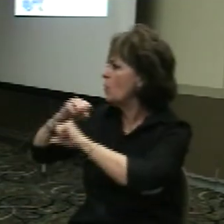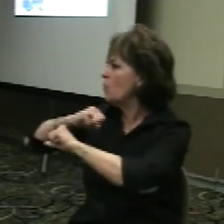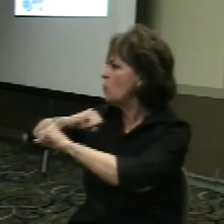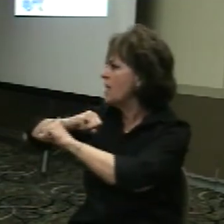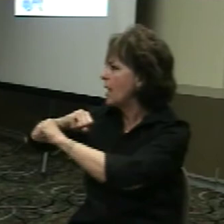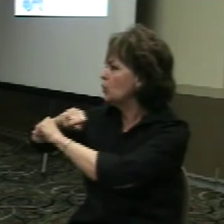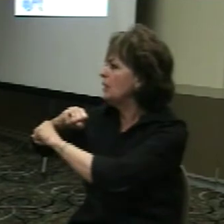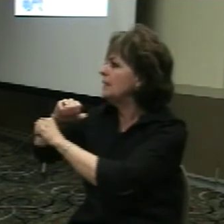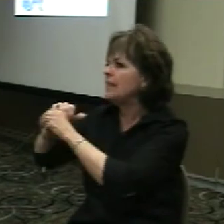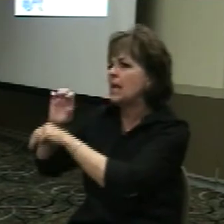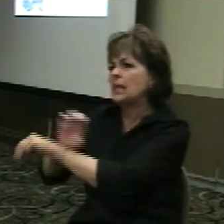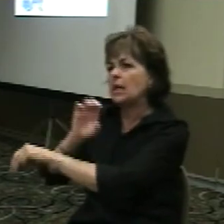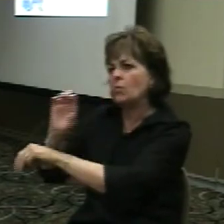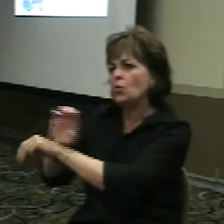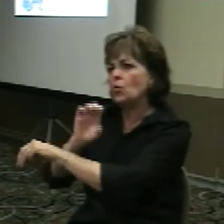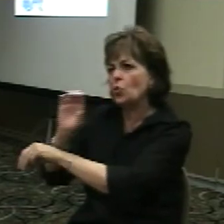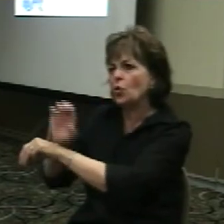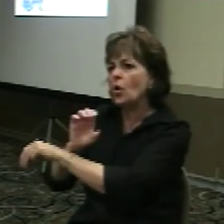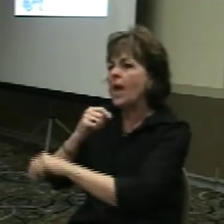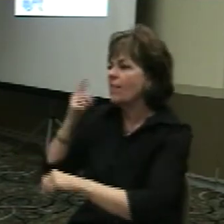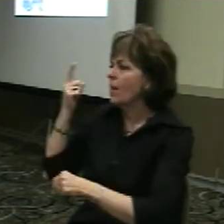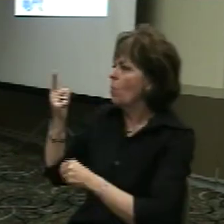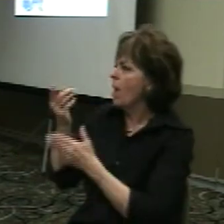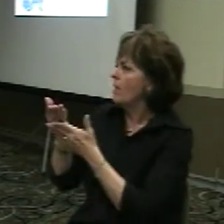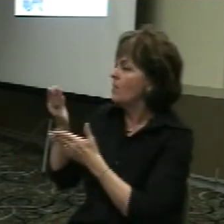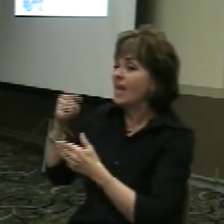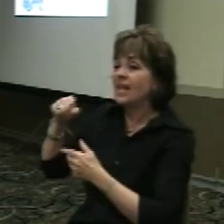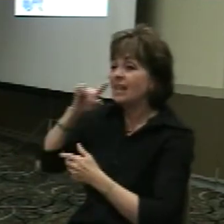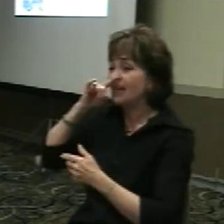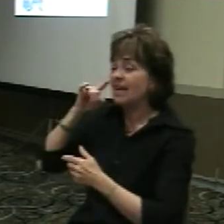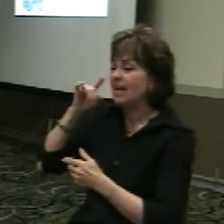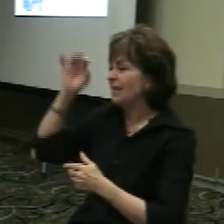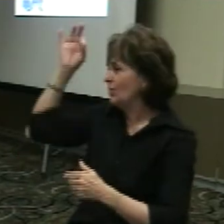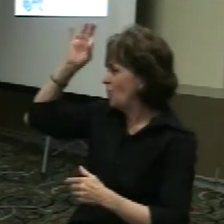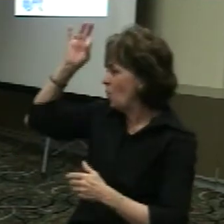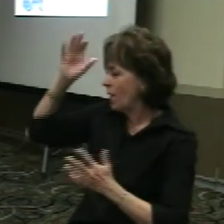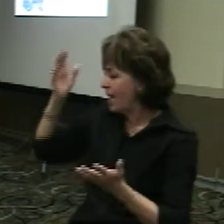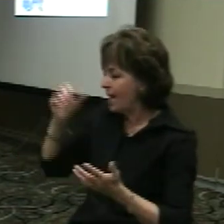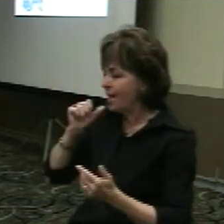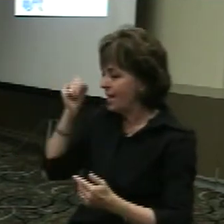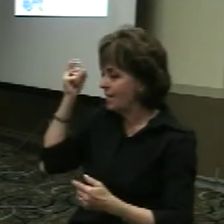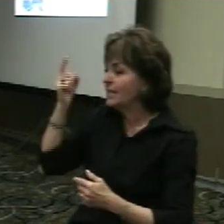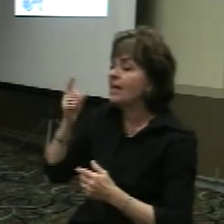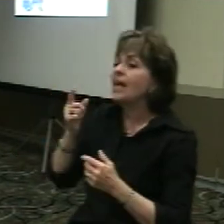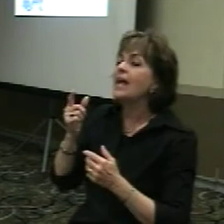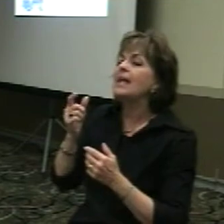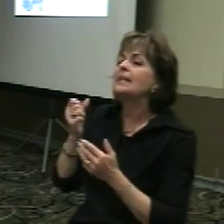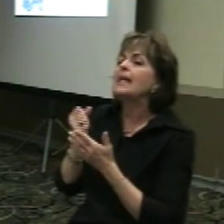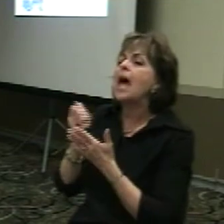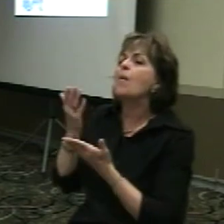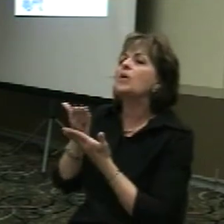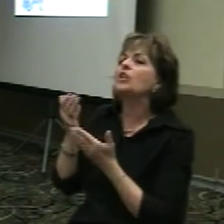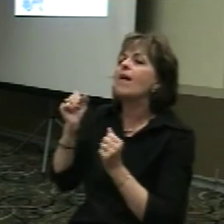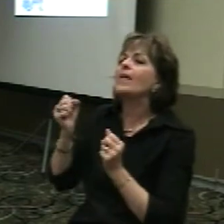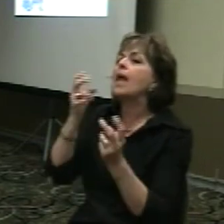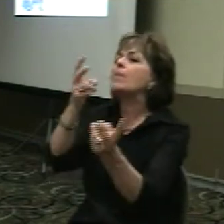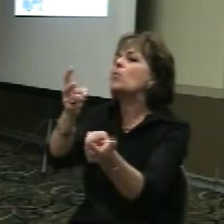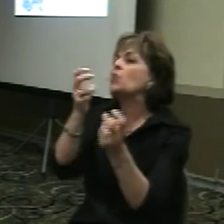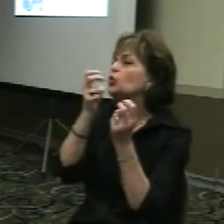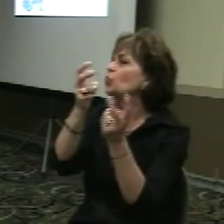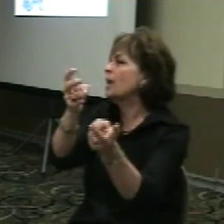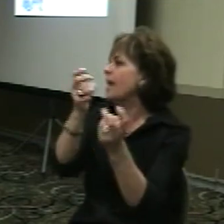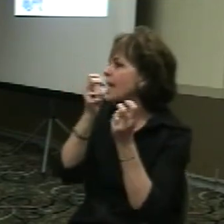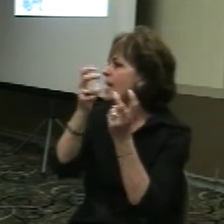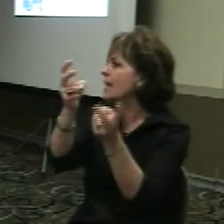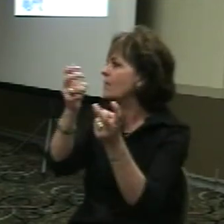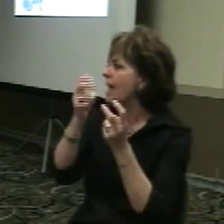protections there are on the computer. I think one of the things that kids don't realize is just how much stuff can be retrieved